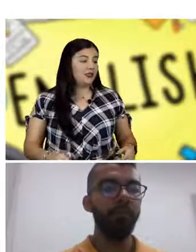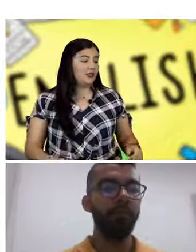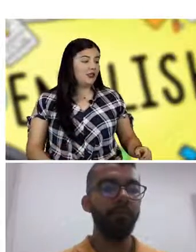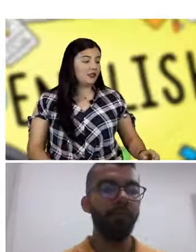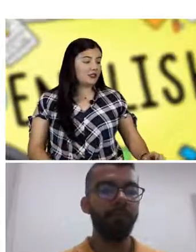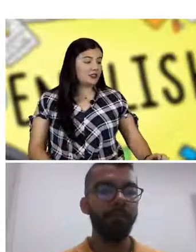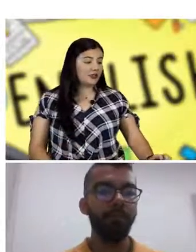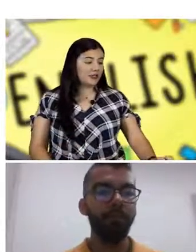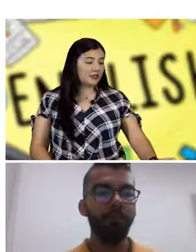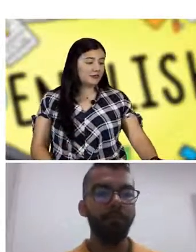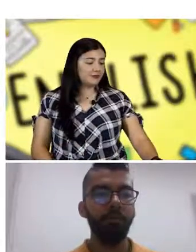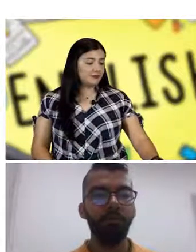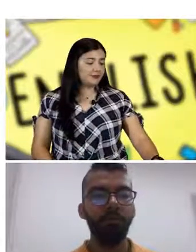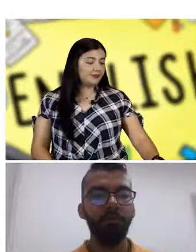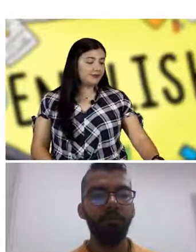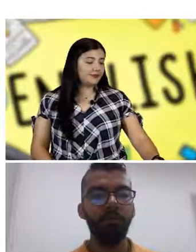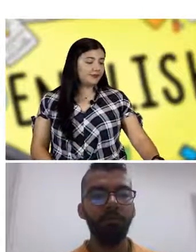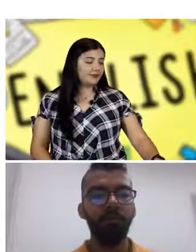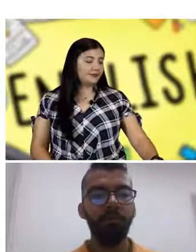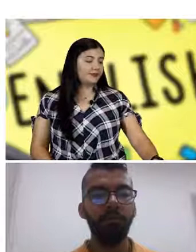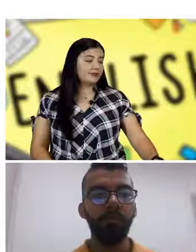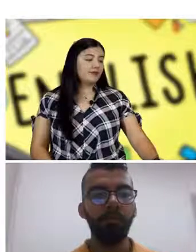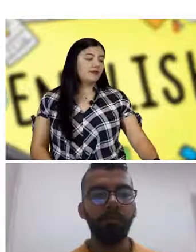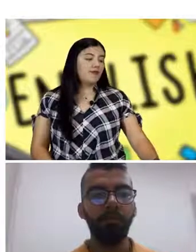okay? Your stomach.